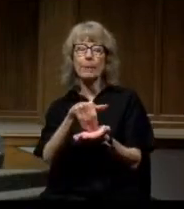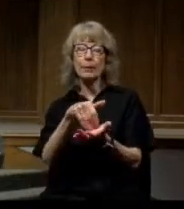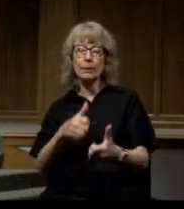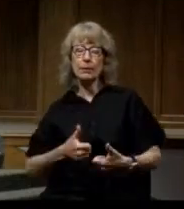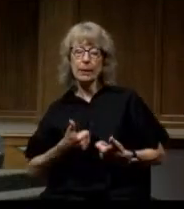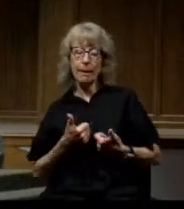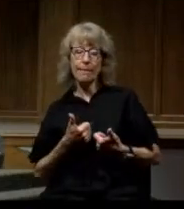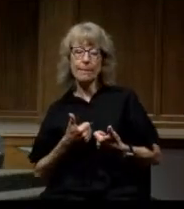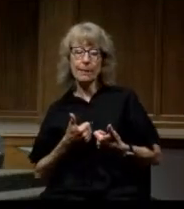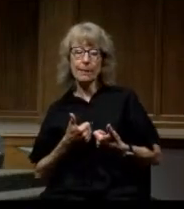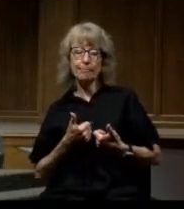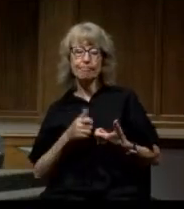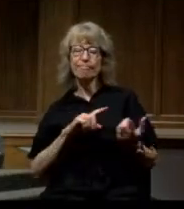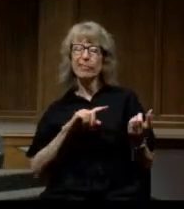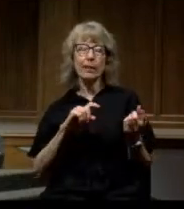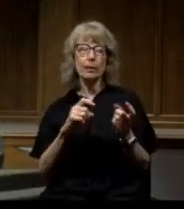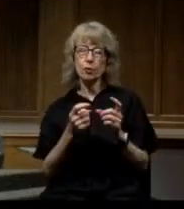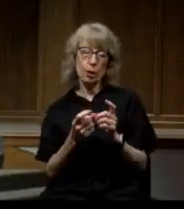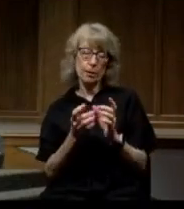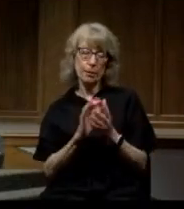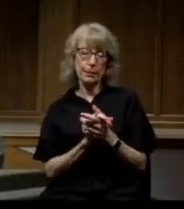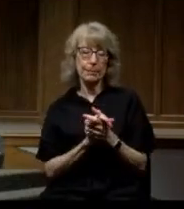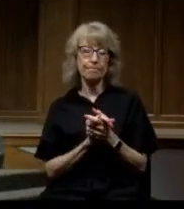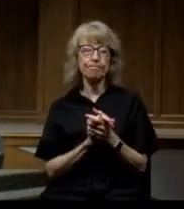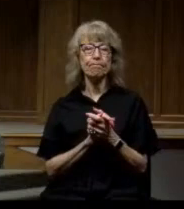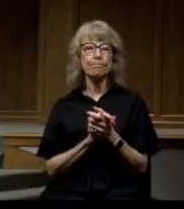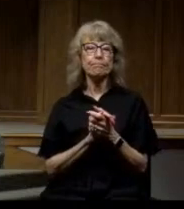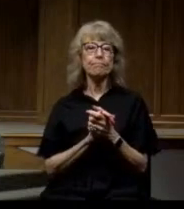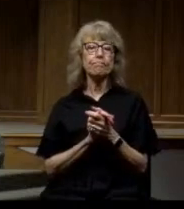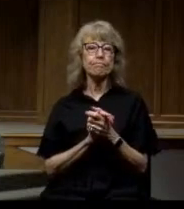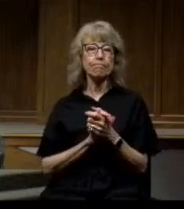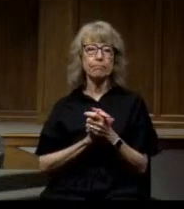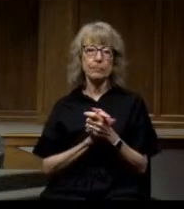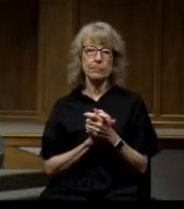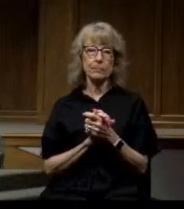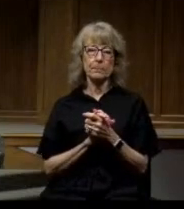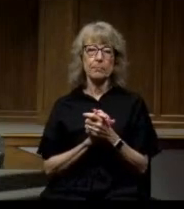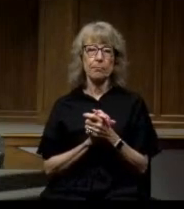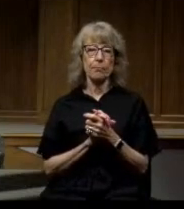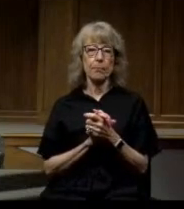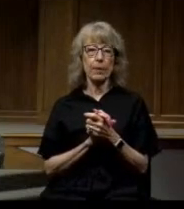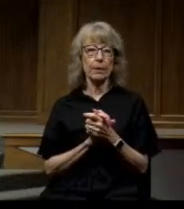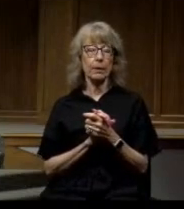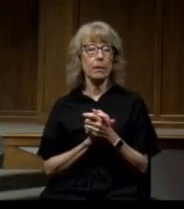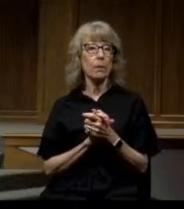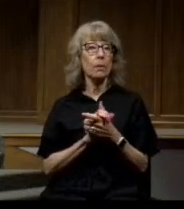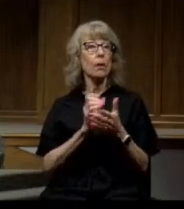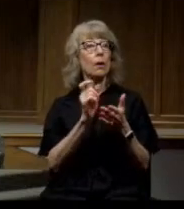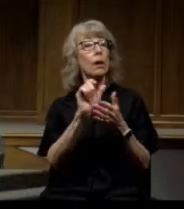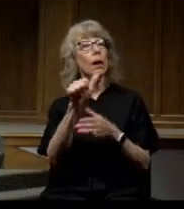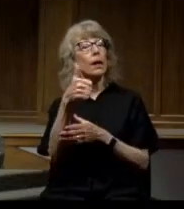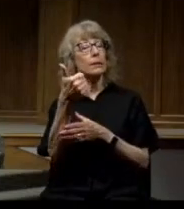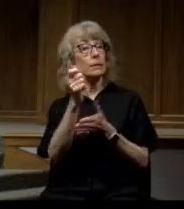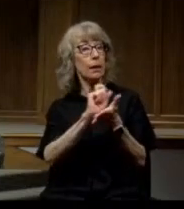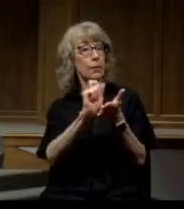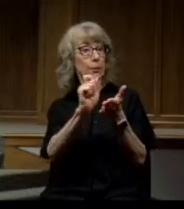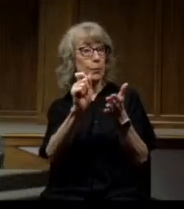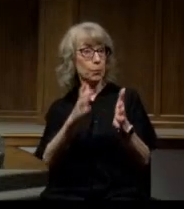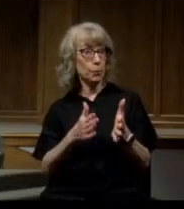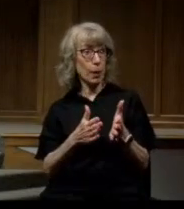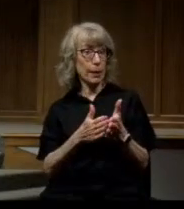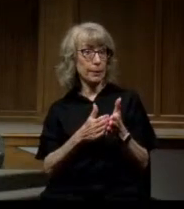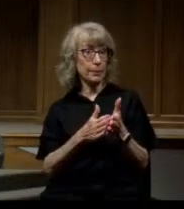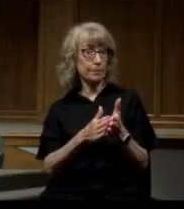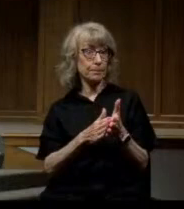who I've been quoting several times over the last few weeks, puts it like this. When the honeymoon dies, and by honeymoon,